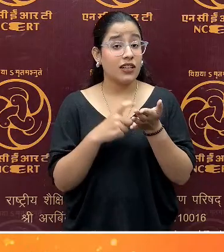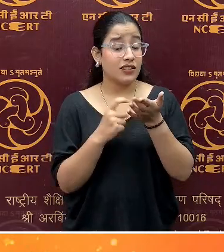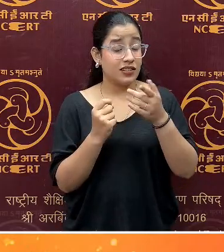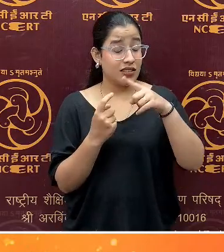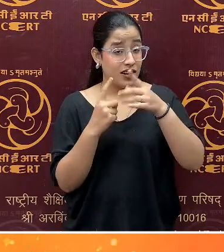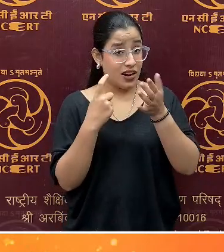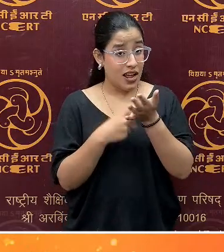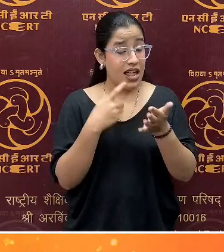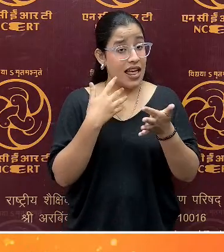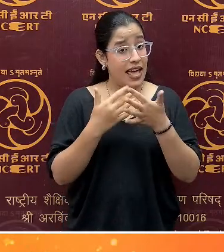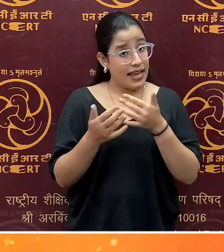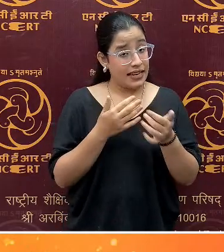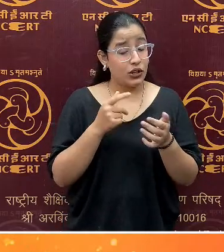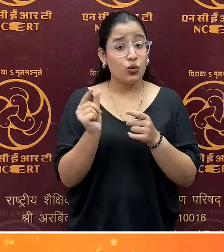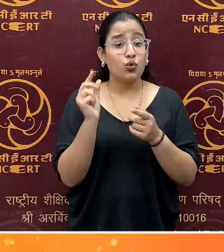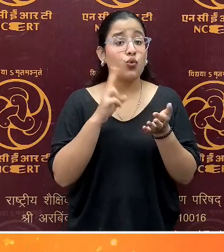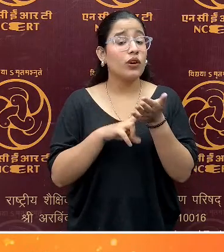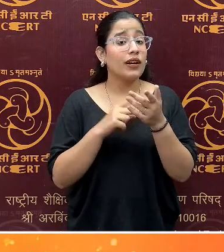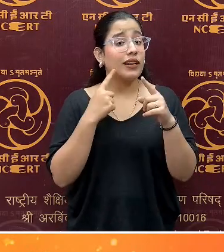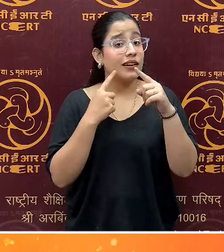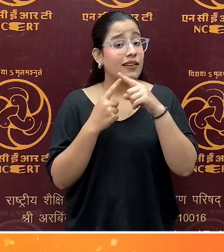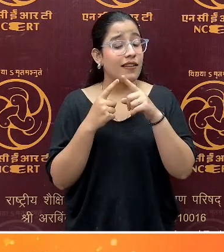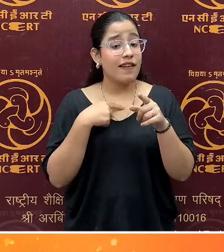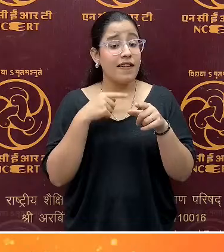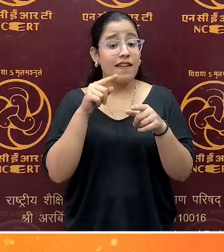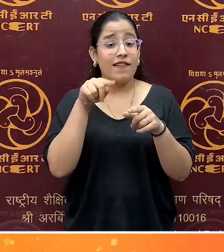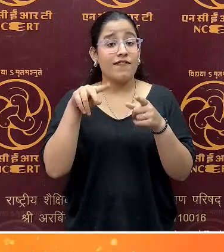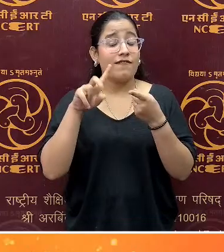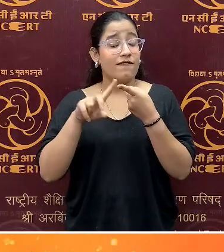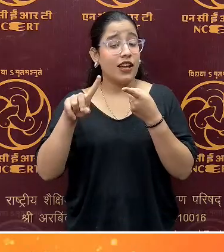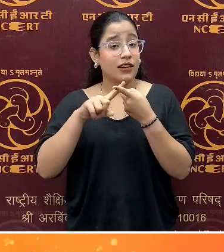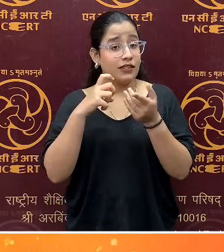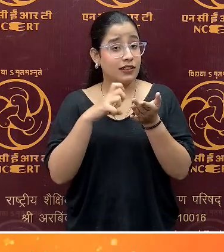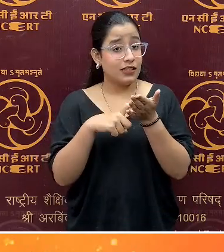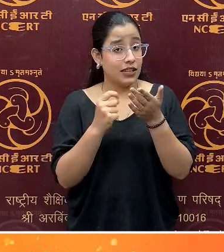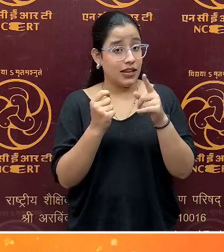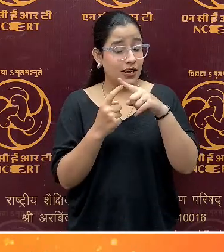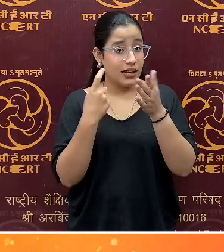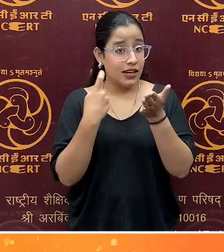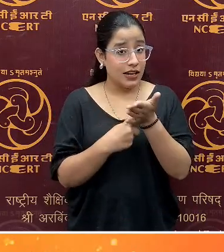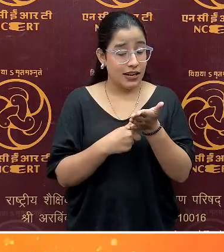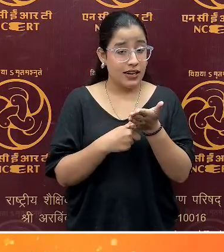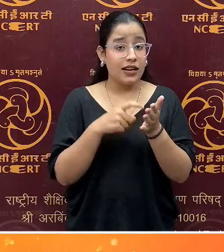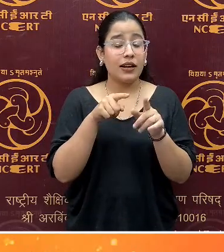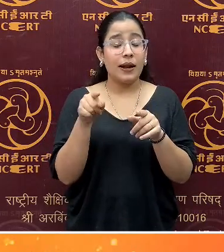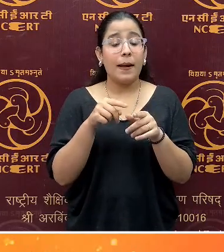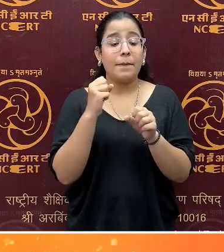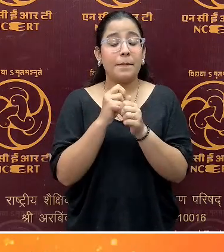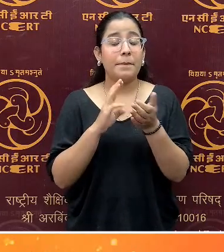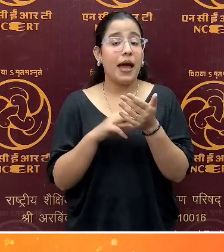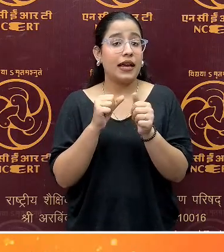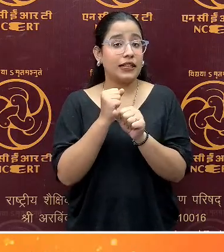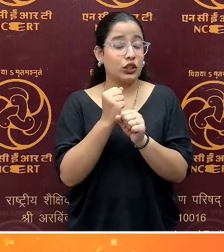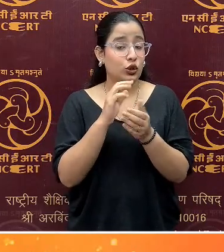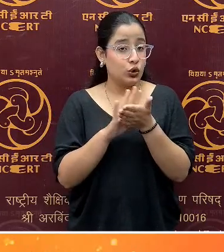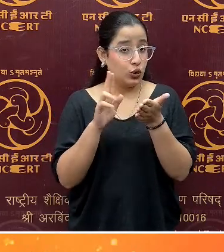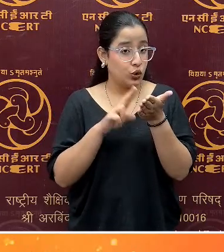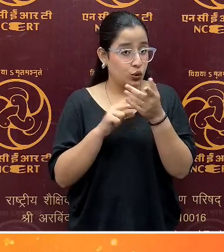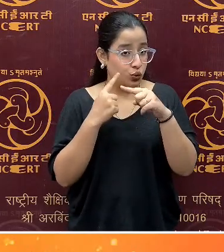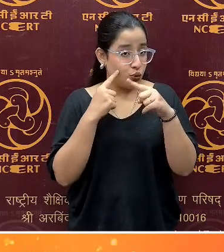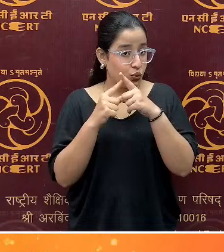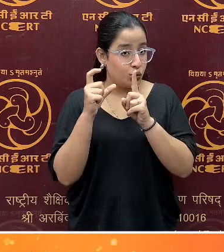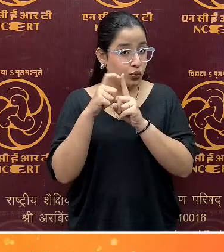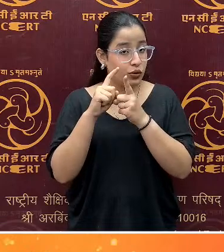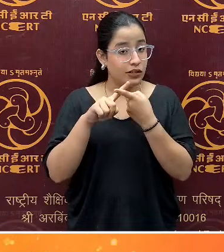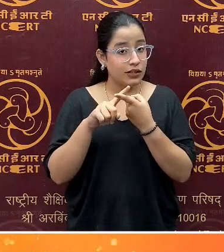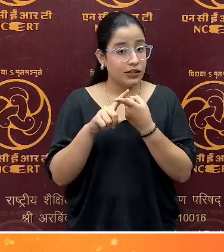vector is actually a vector divided by its magnitude. Now the question of magnitude, how do we find the magnitude? It